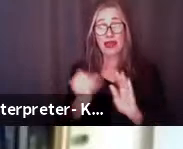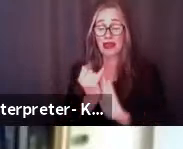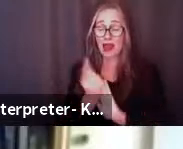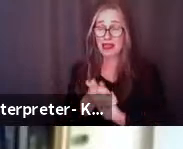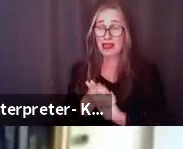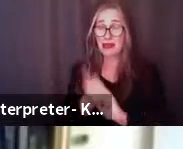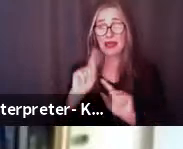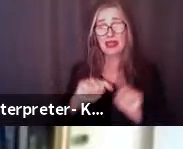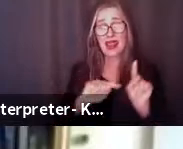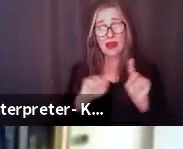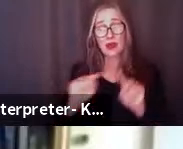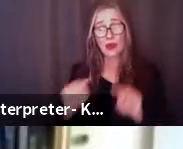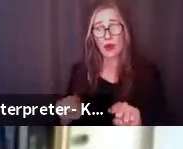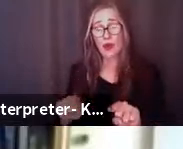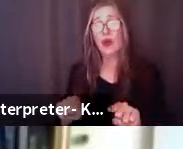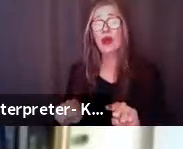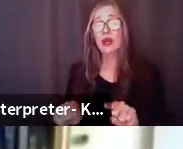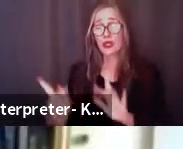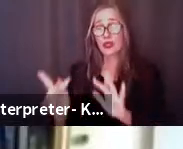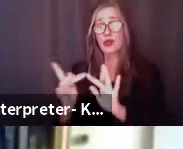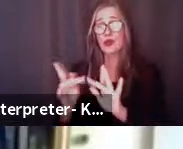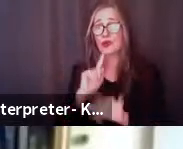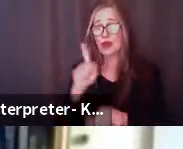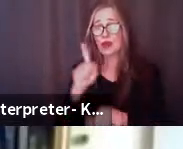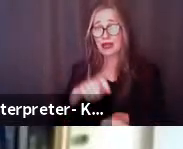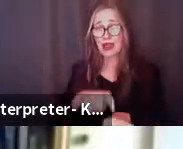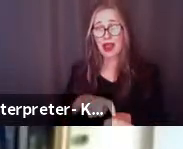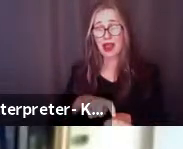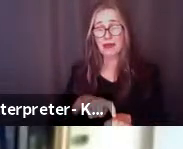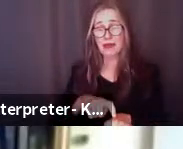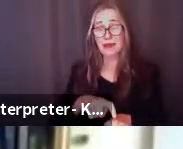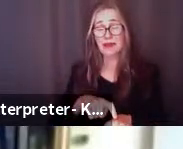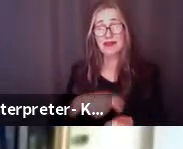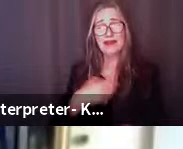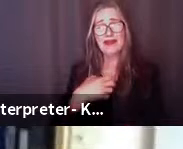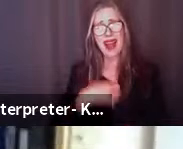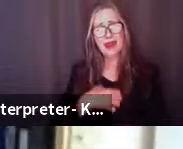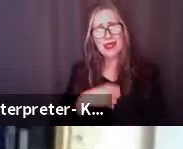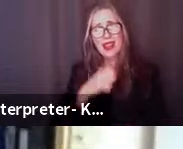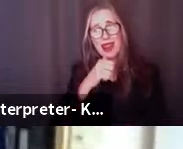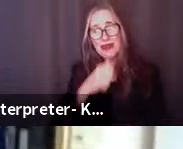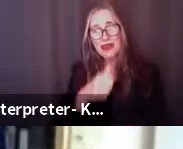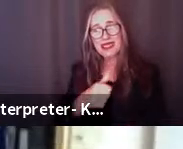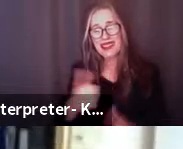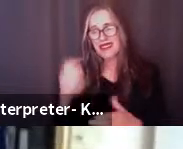you in real time i wish i wasn't missing this opportunity to dig into this conference